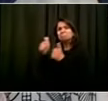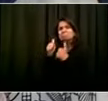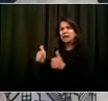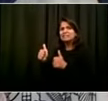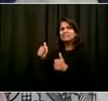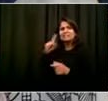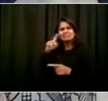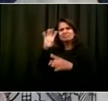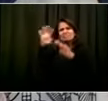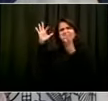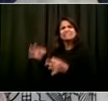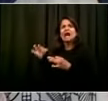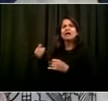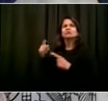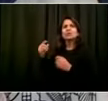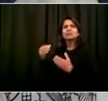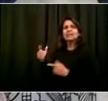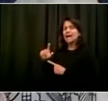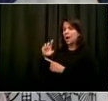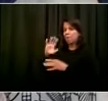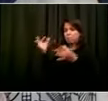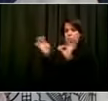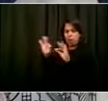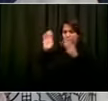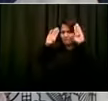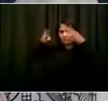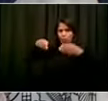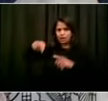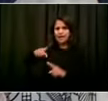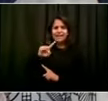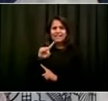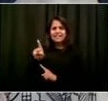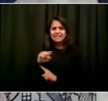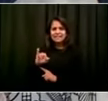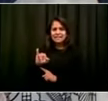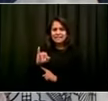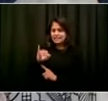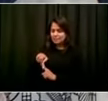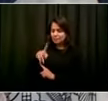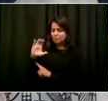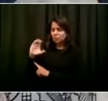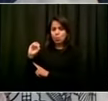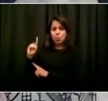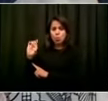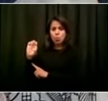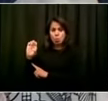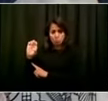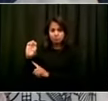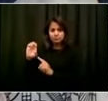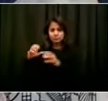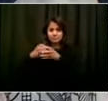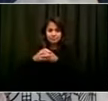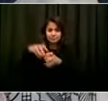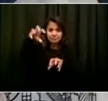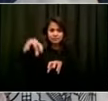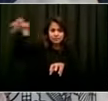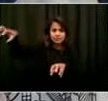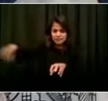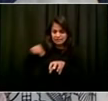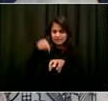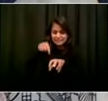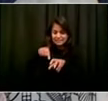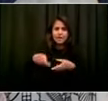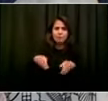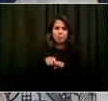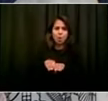zip code. So say, for example, one part of the zip code is having a particularly intense problem. That does not mean the other areas immediately around